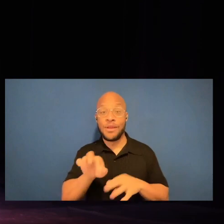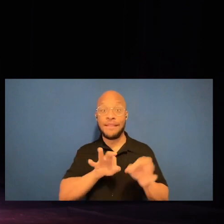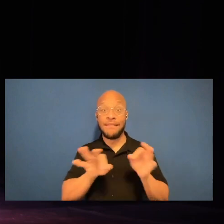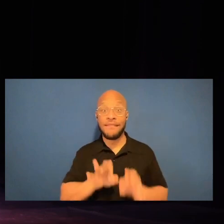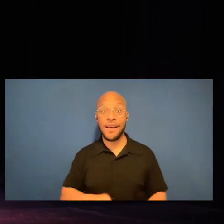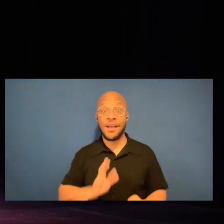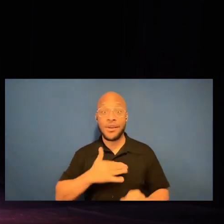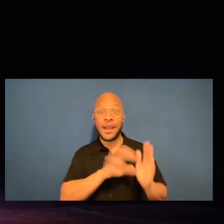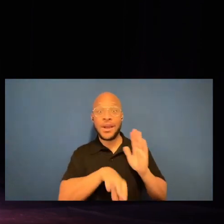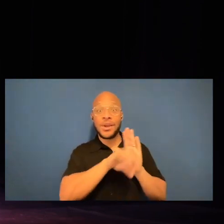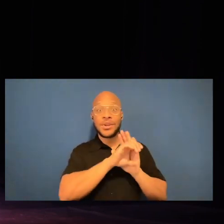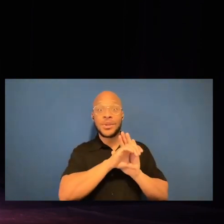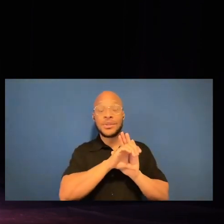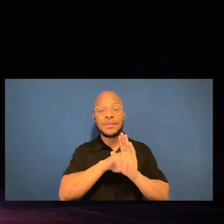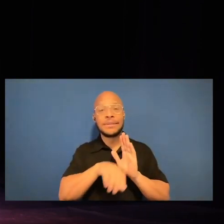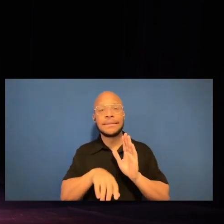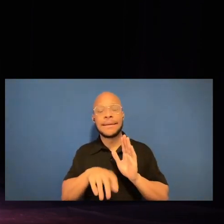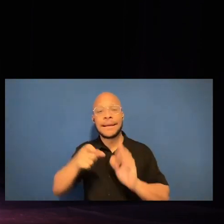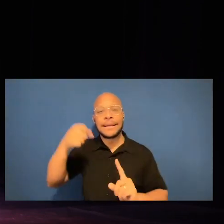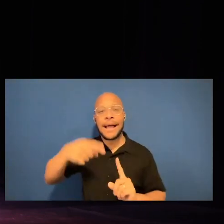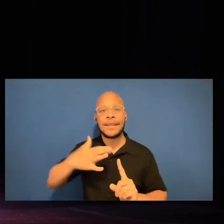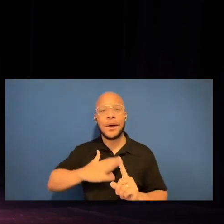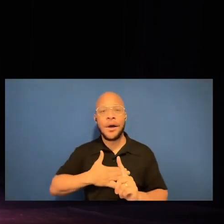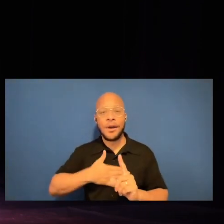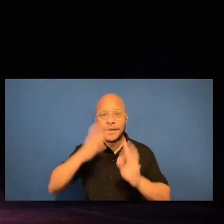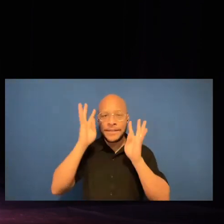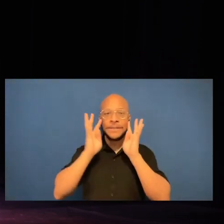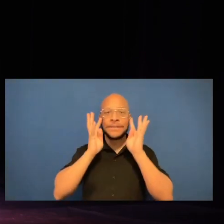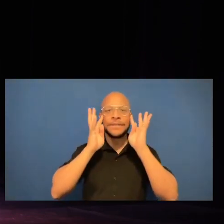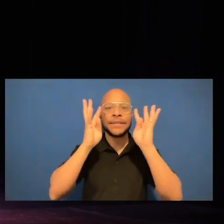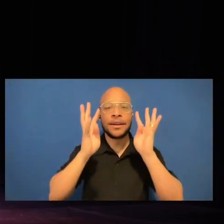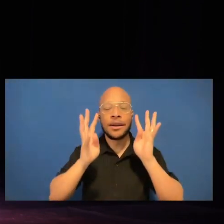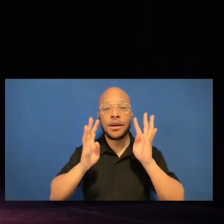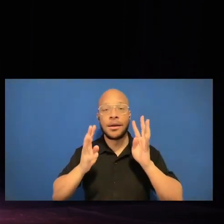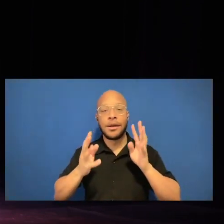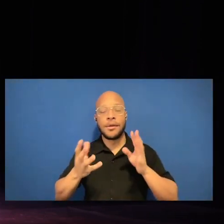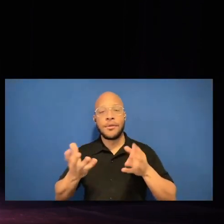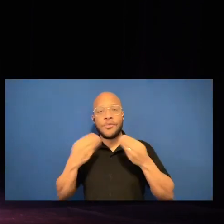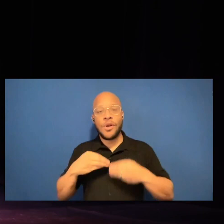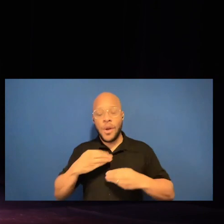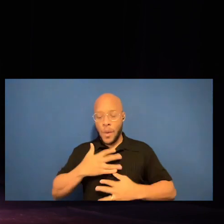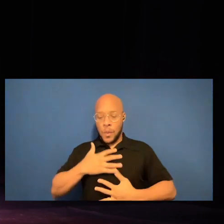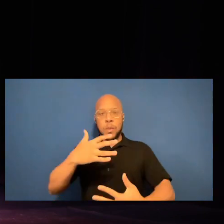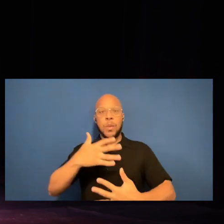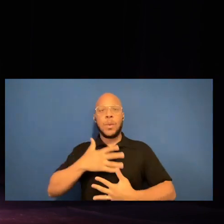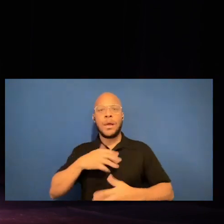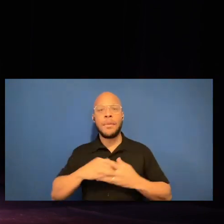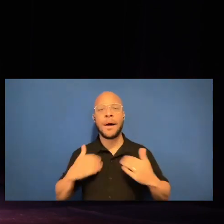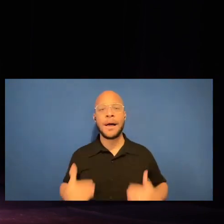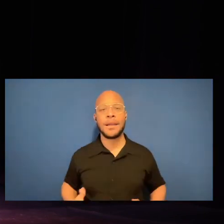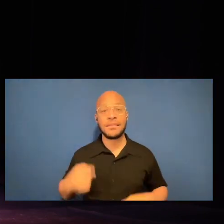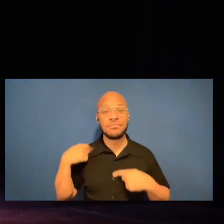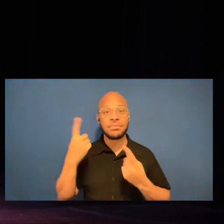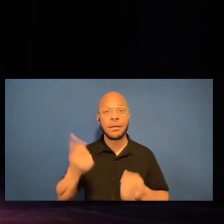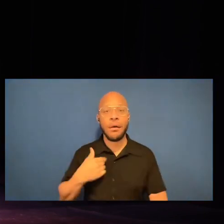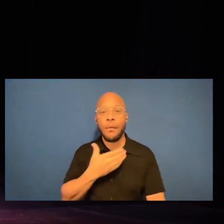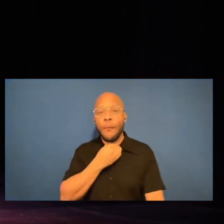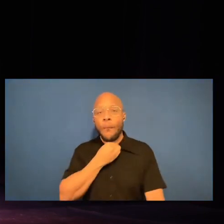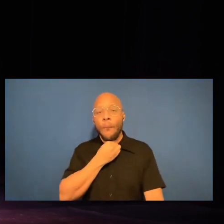and breathes into the spaces of our bodies that have been devoid of oxygen. The alternative is atrophy.